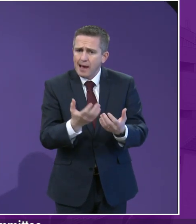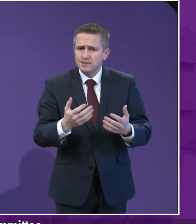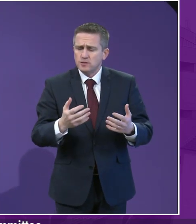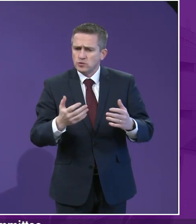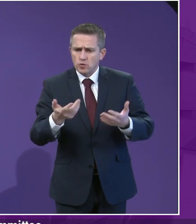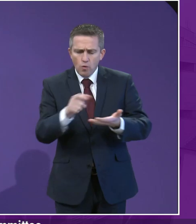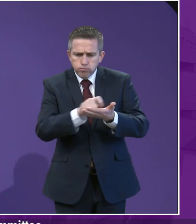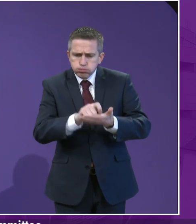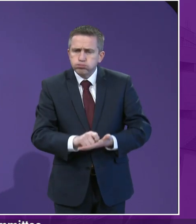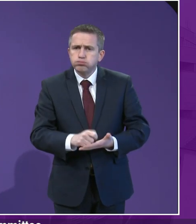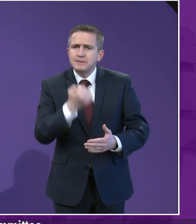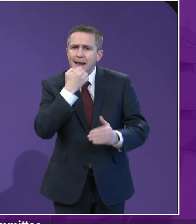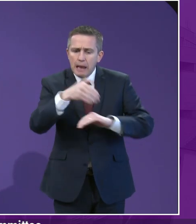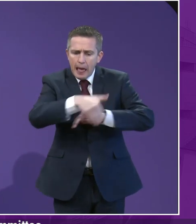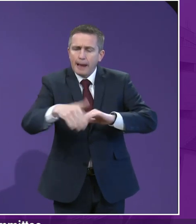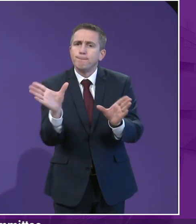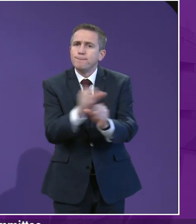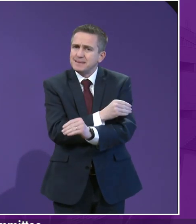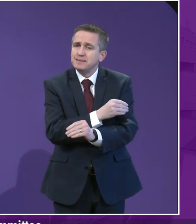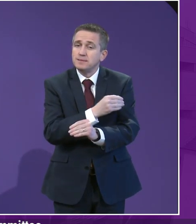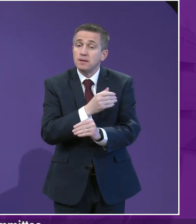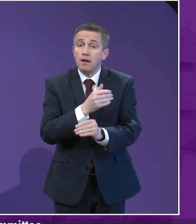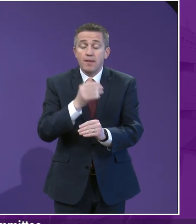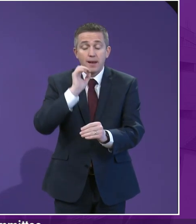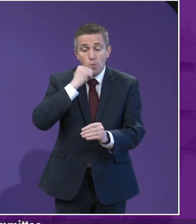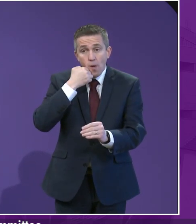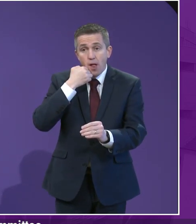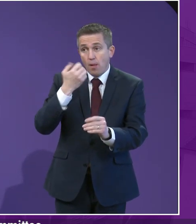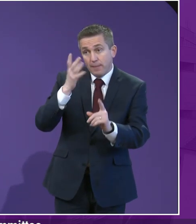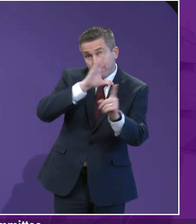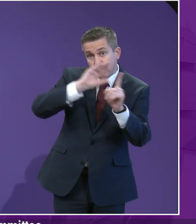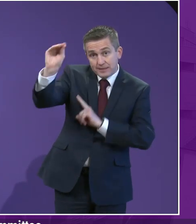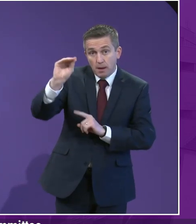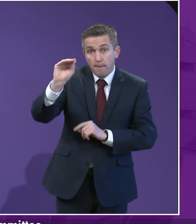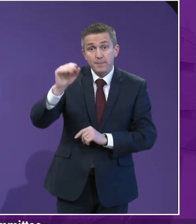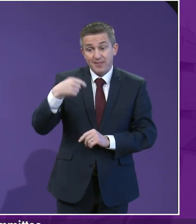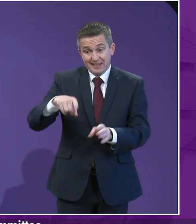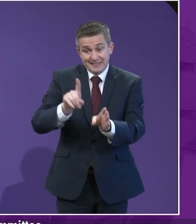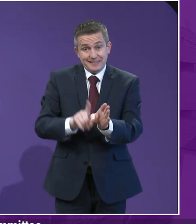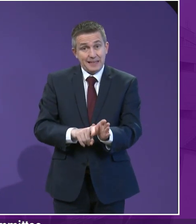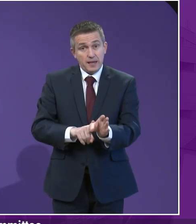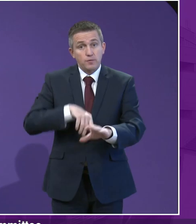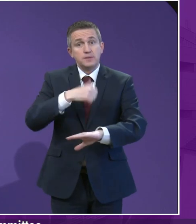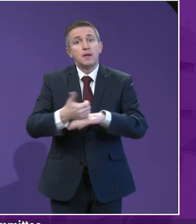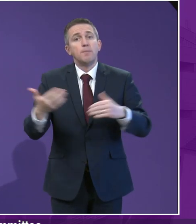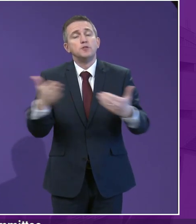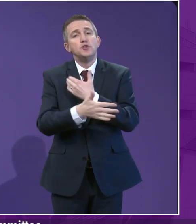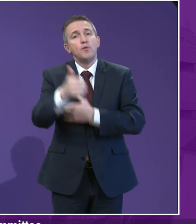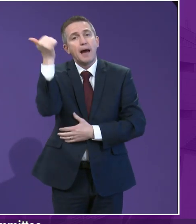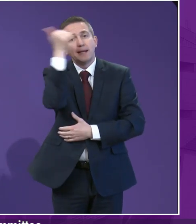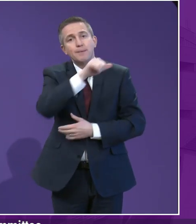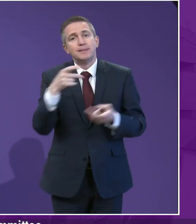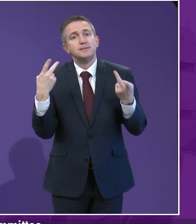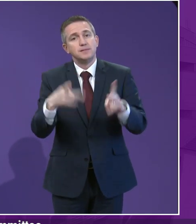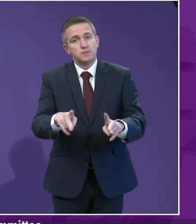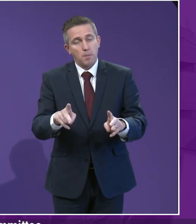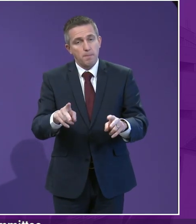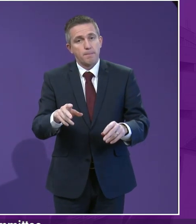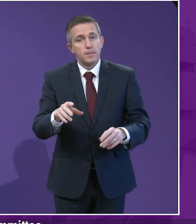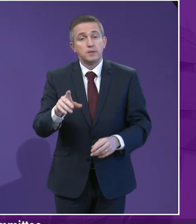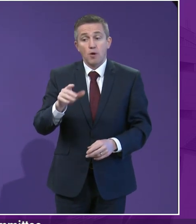promote disabled people's experiences as a social good? Yeah, thank you. Annie, if you... Sorry,